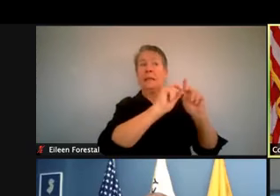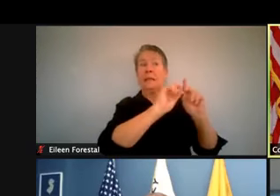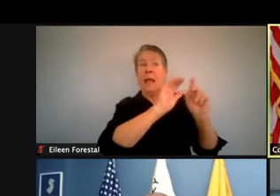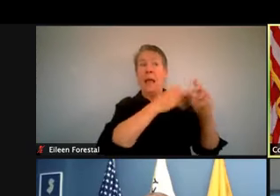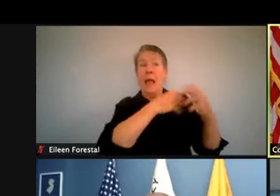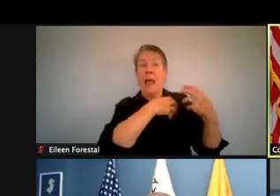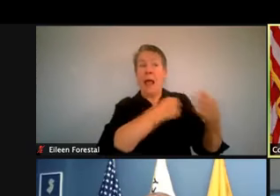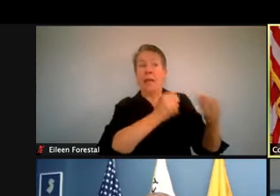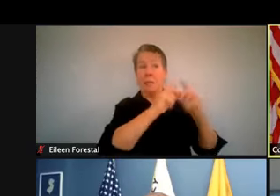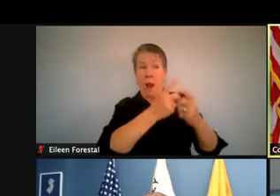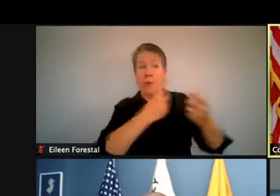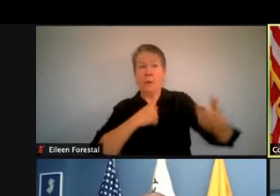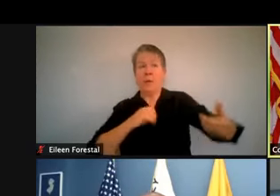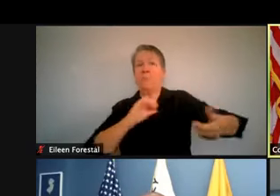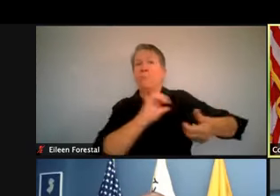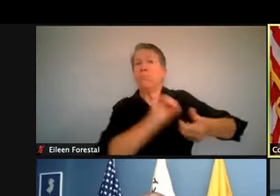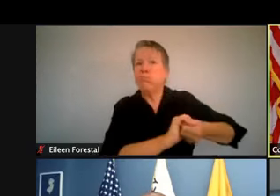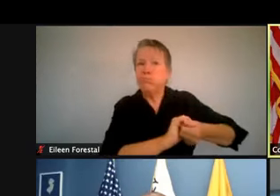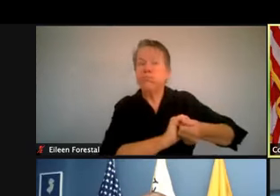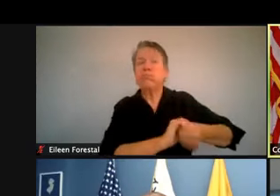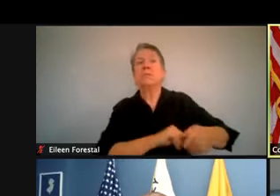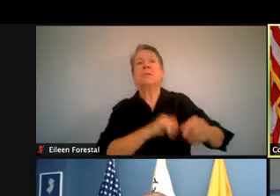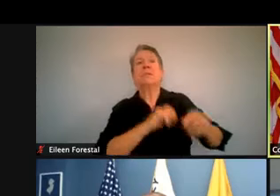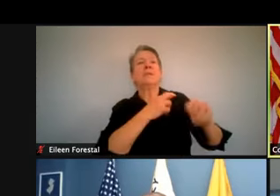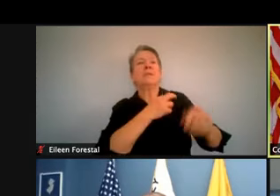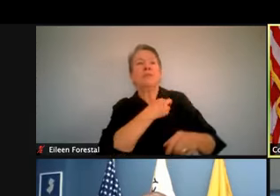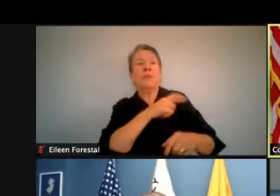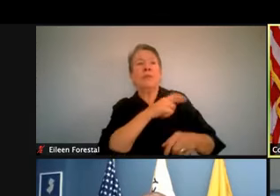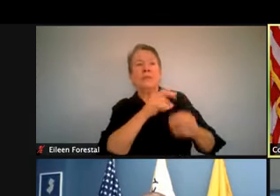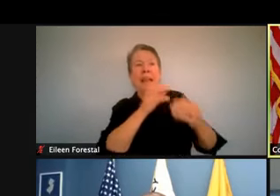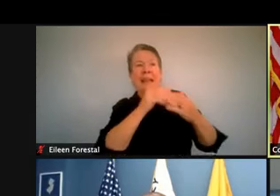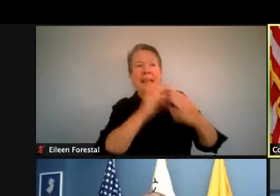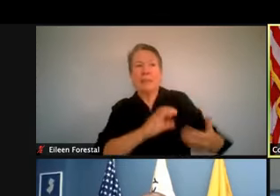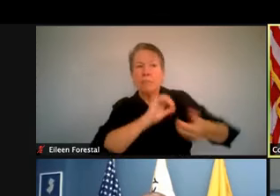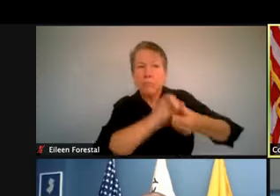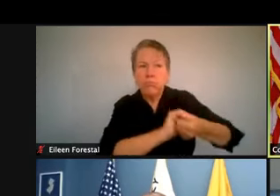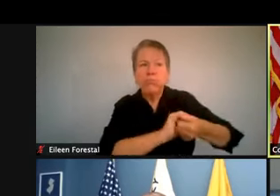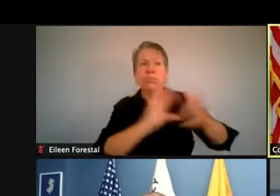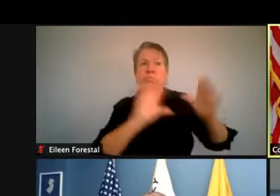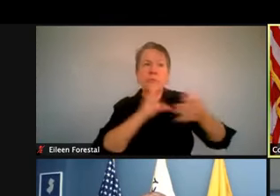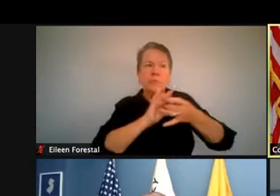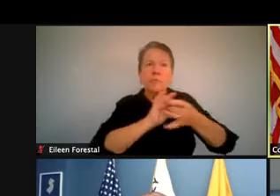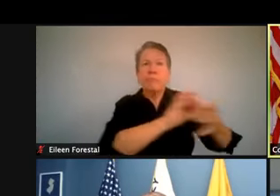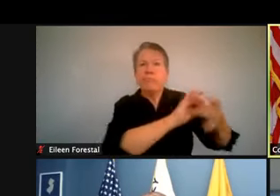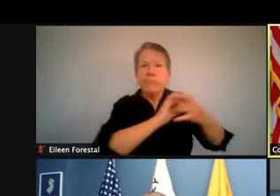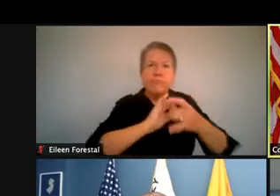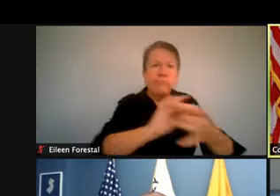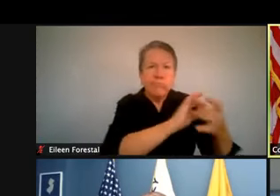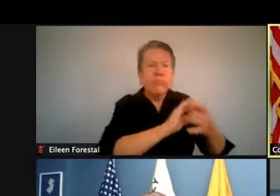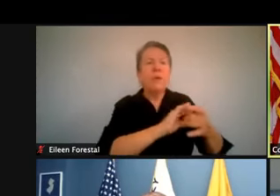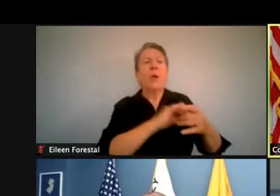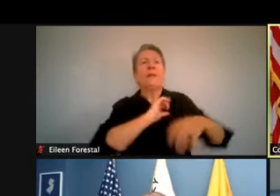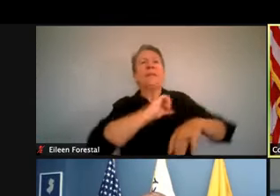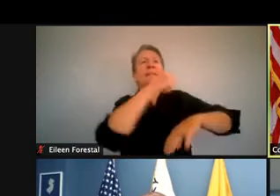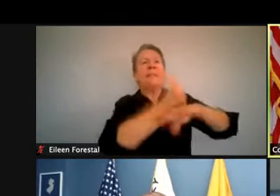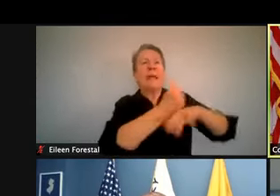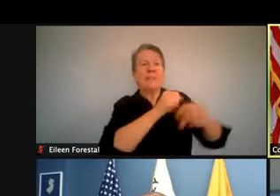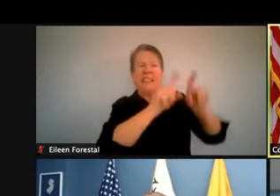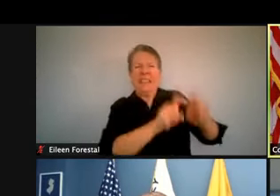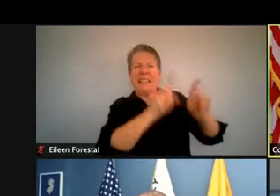in that area. We found sites to stand up testing quickly that are convenient to the community. Since the end